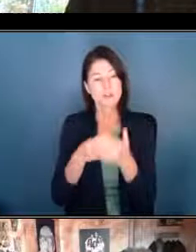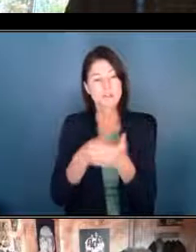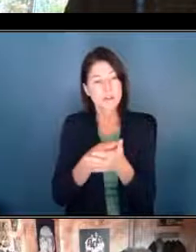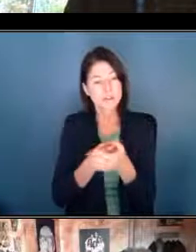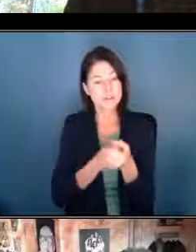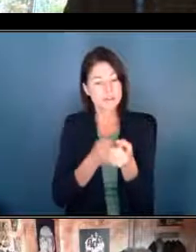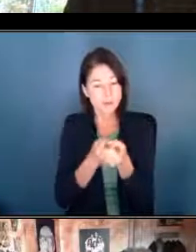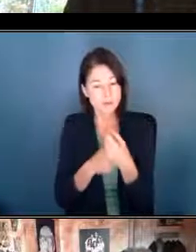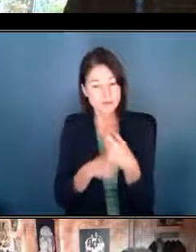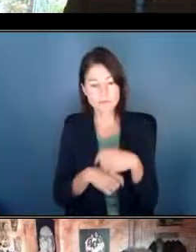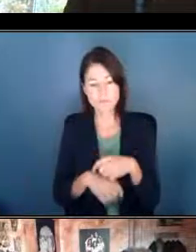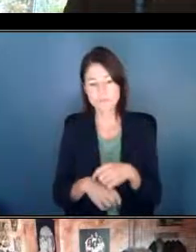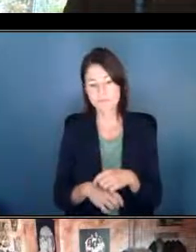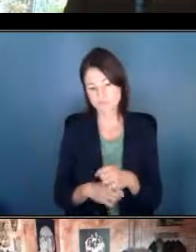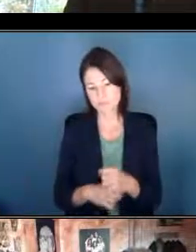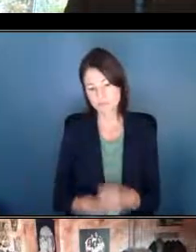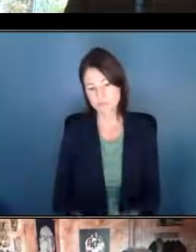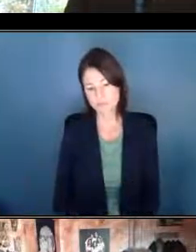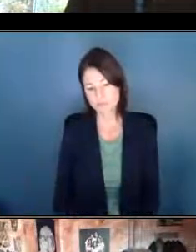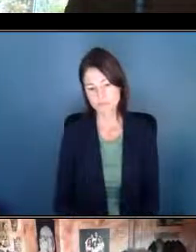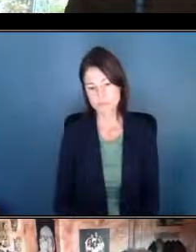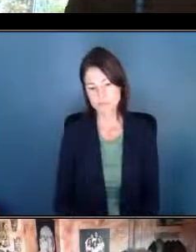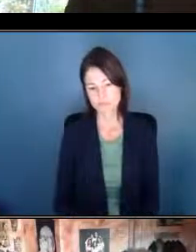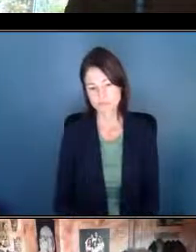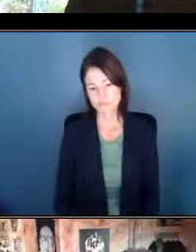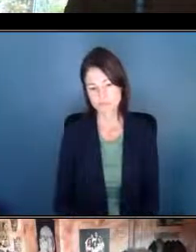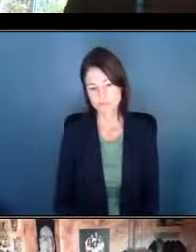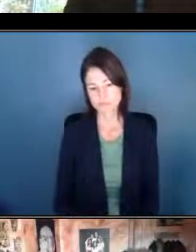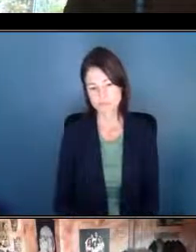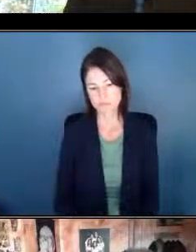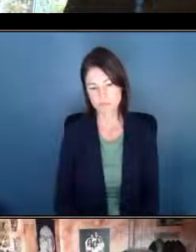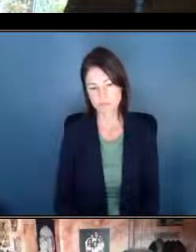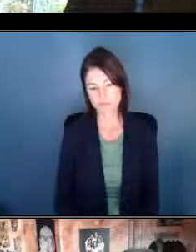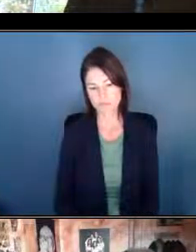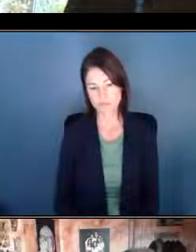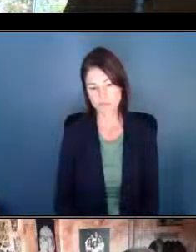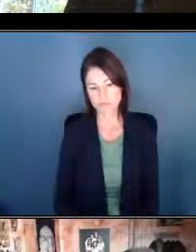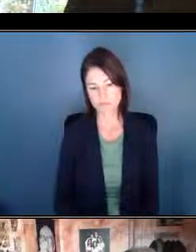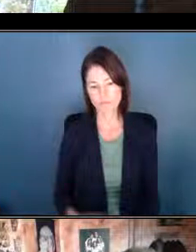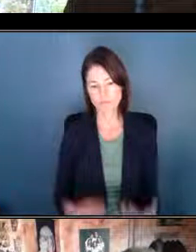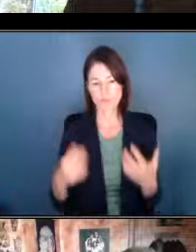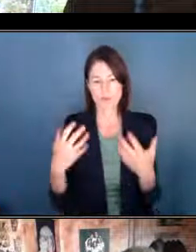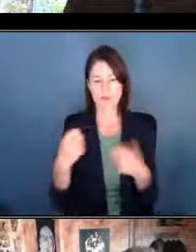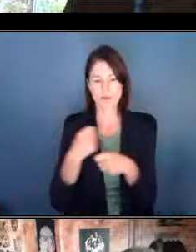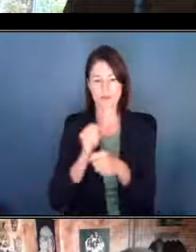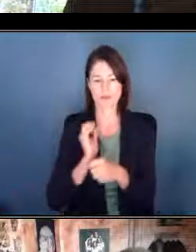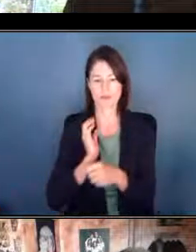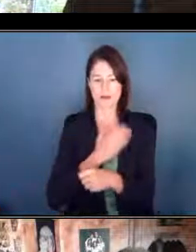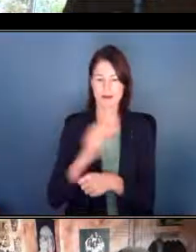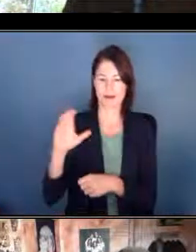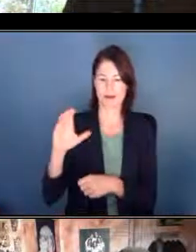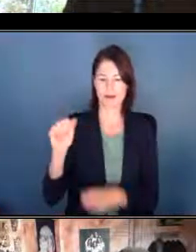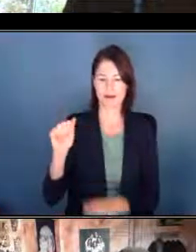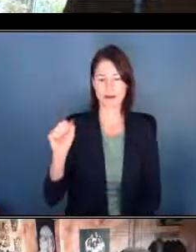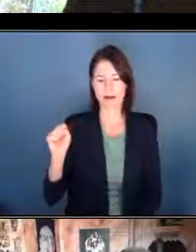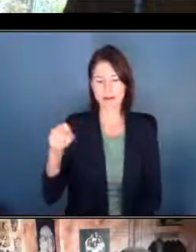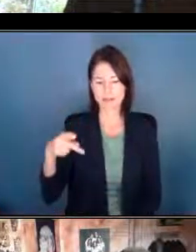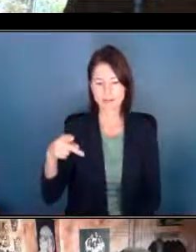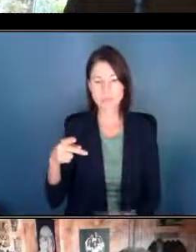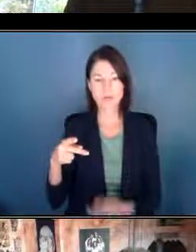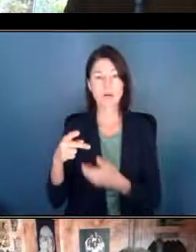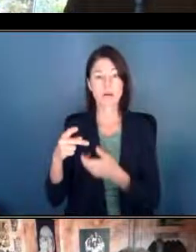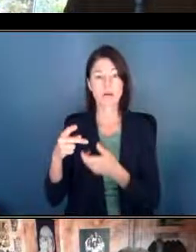your cash in a way that it's going to really help us target monies towards some of the